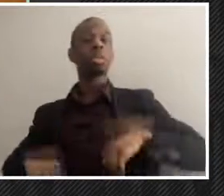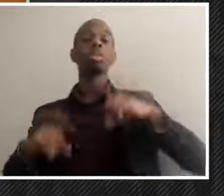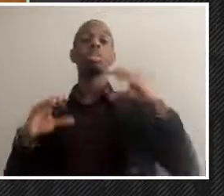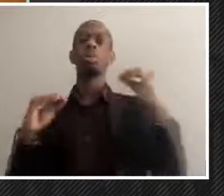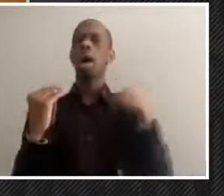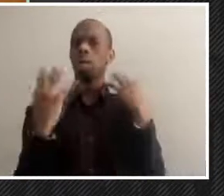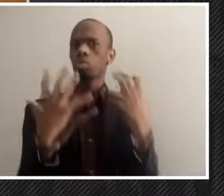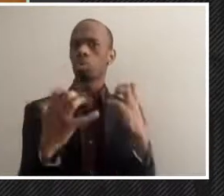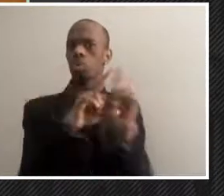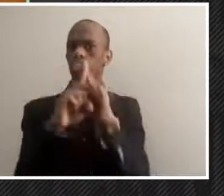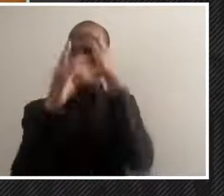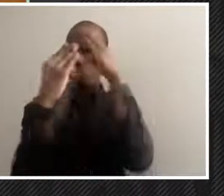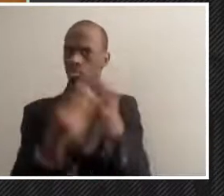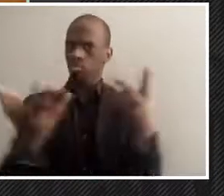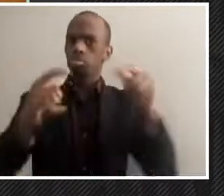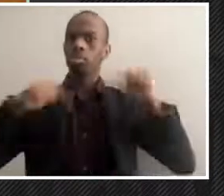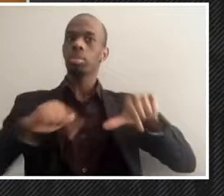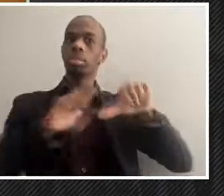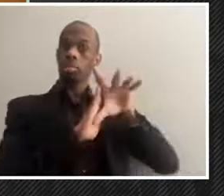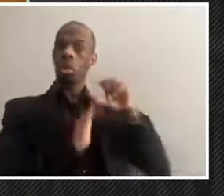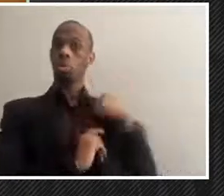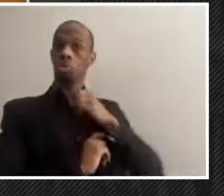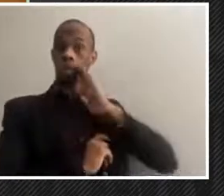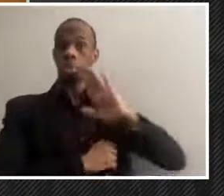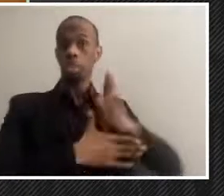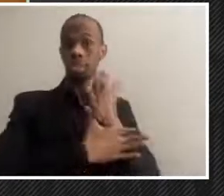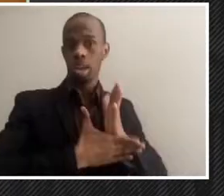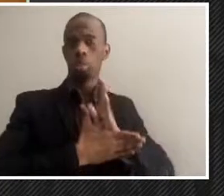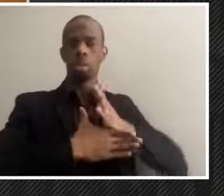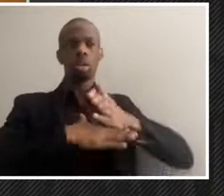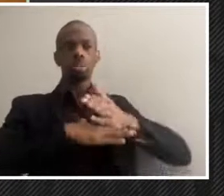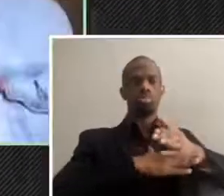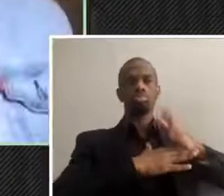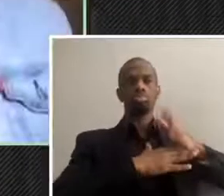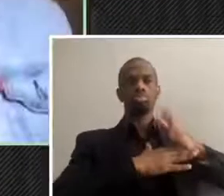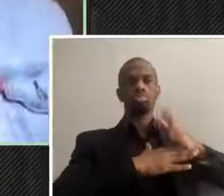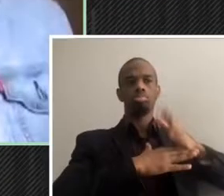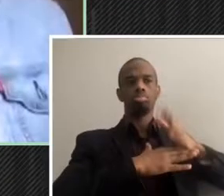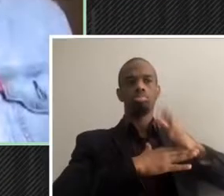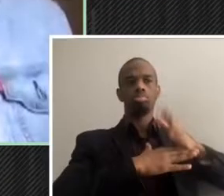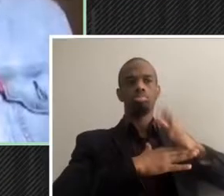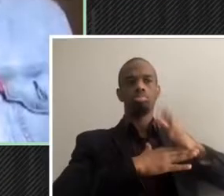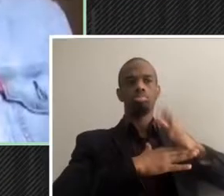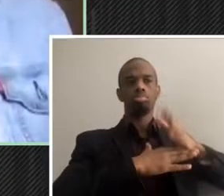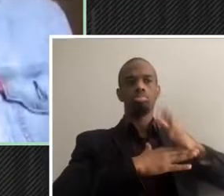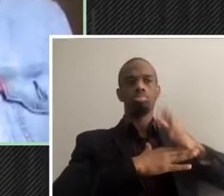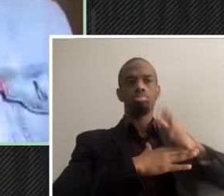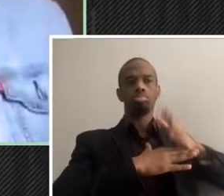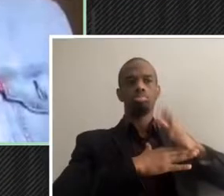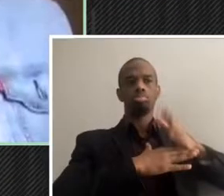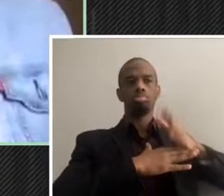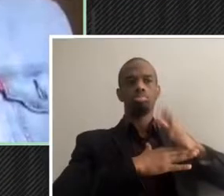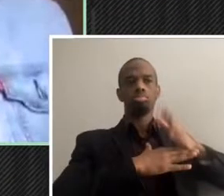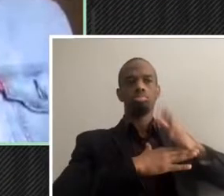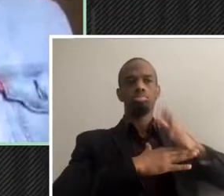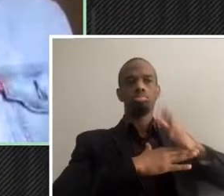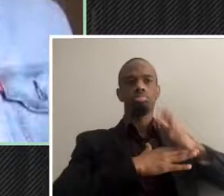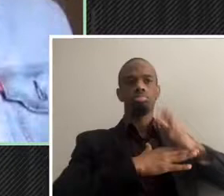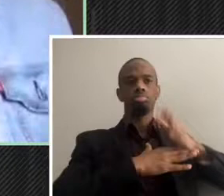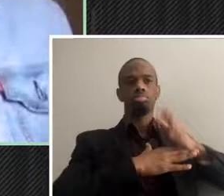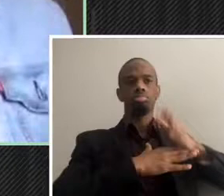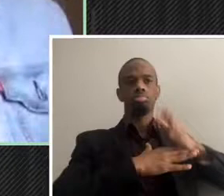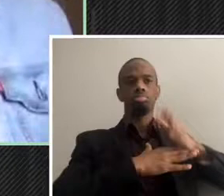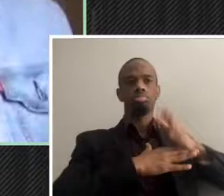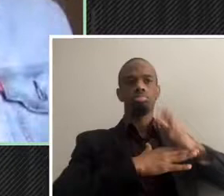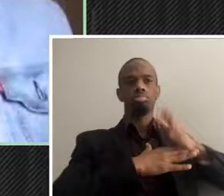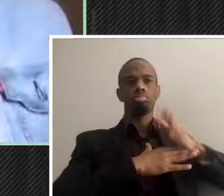this particular time. But what's going on in Texas right now is a crisis, and, you know, we heard Crystal speak about mutual aid and